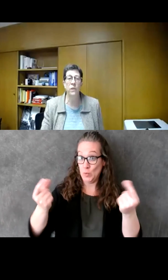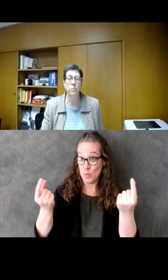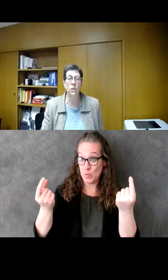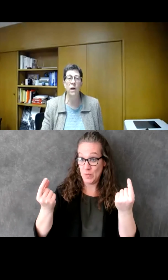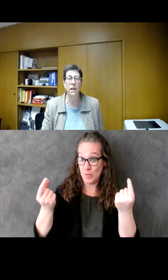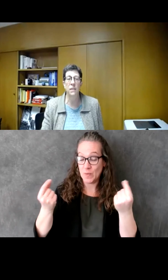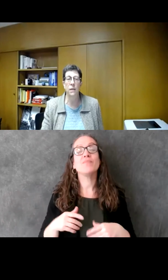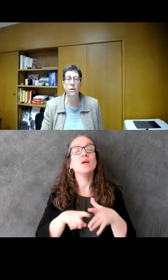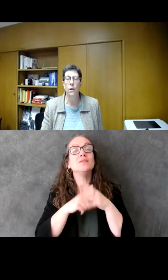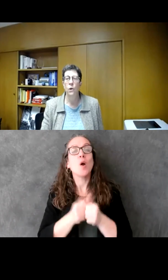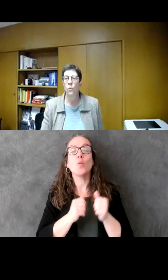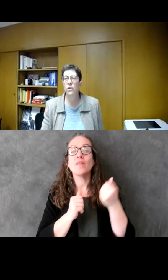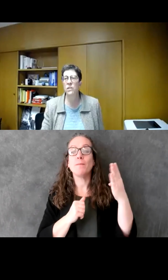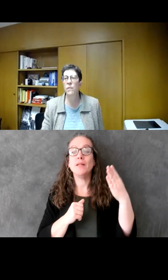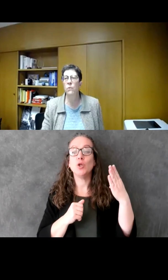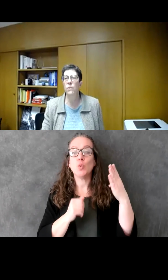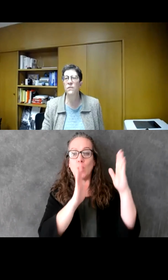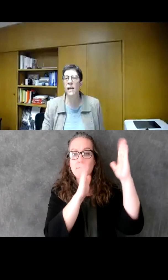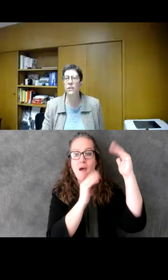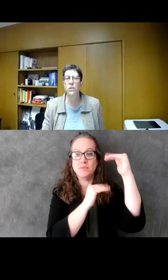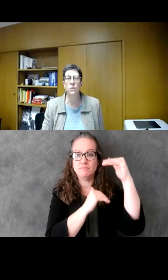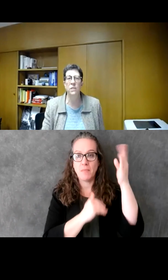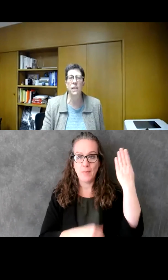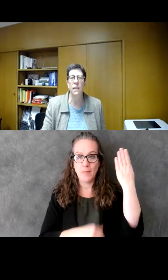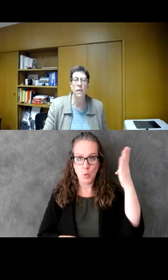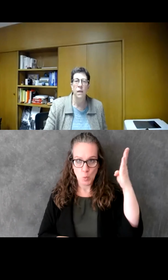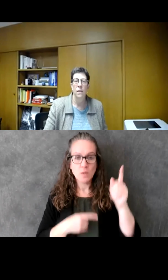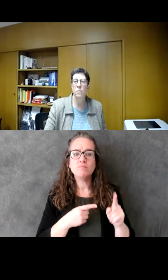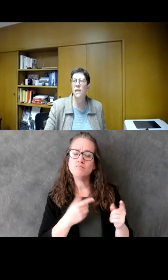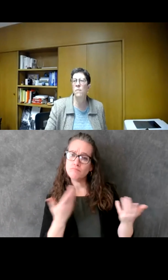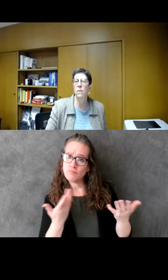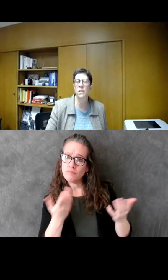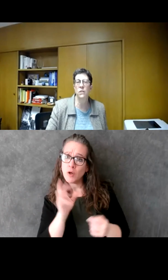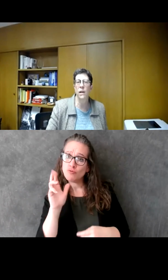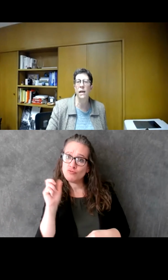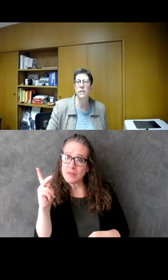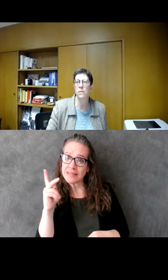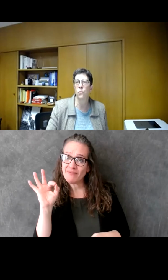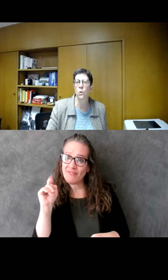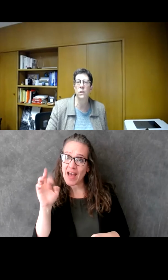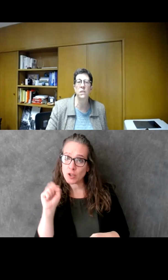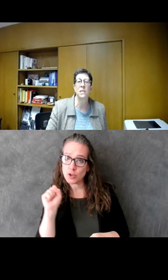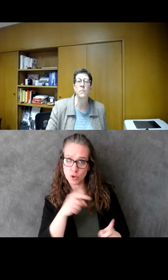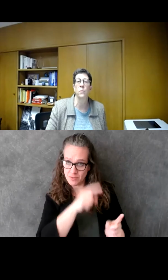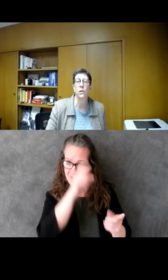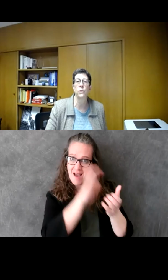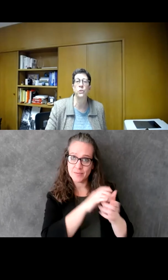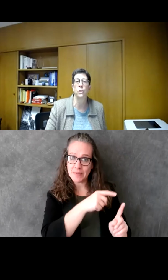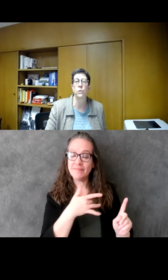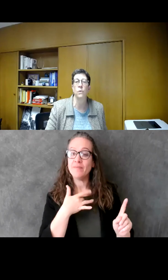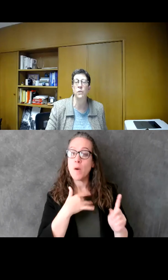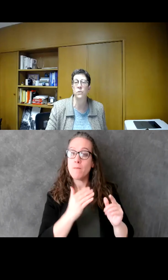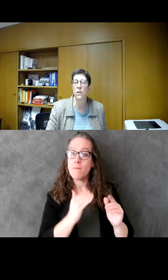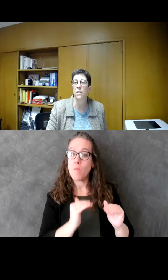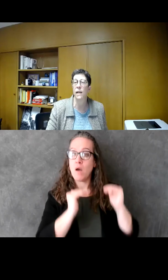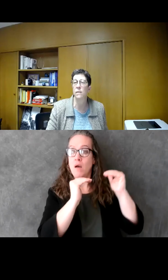start with the blue box here. What are some of the risk factors you see that might make Mr. S more susceptible